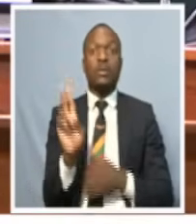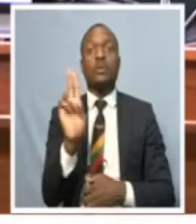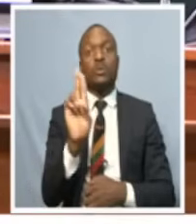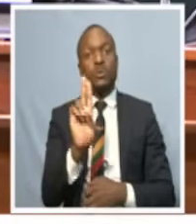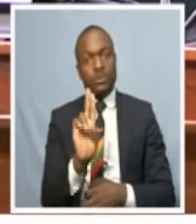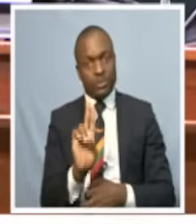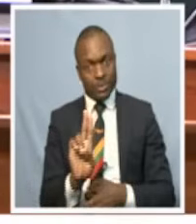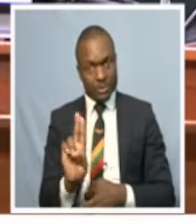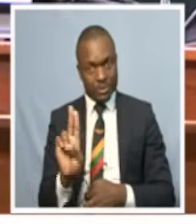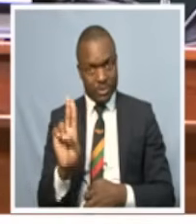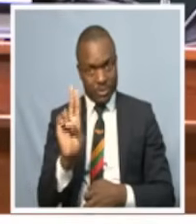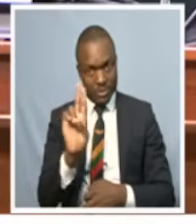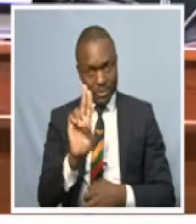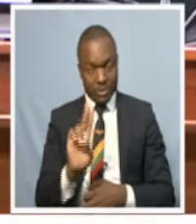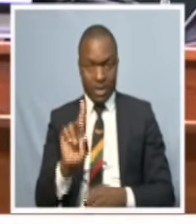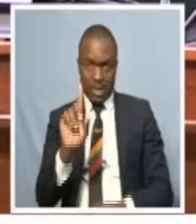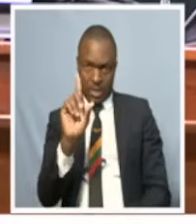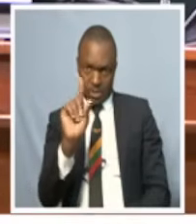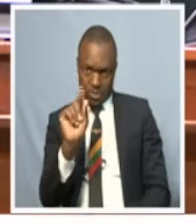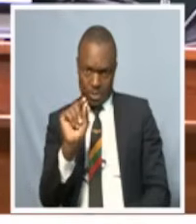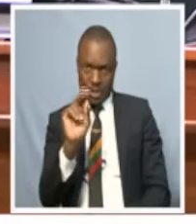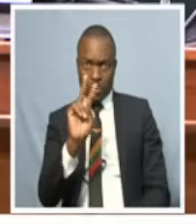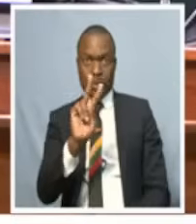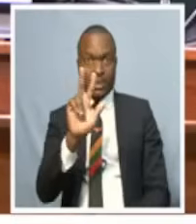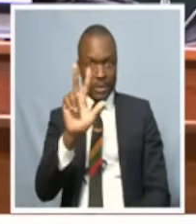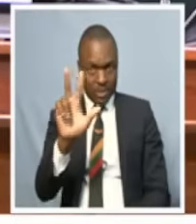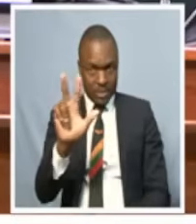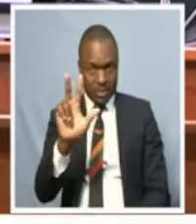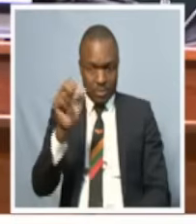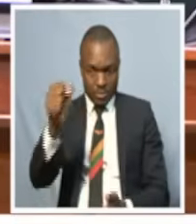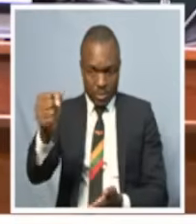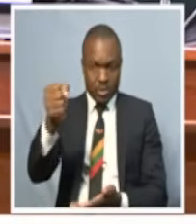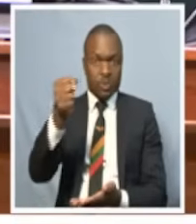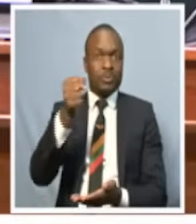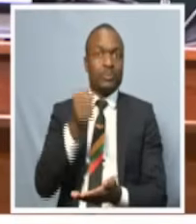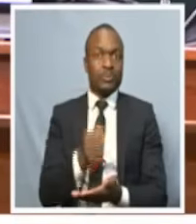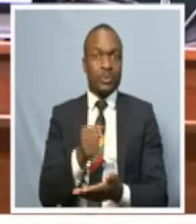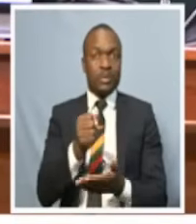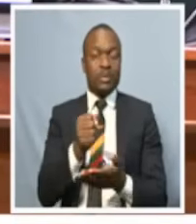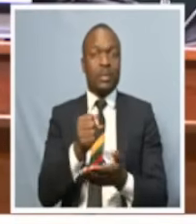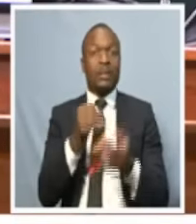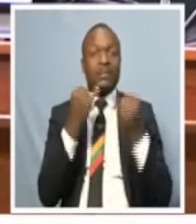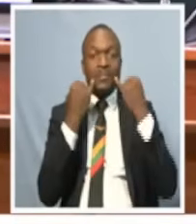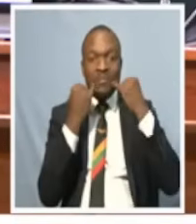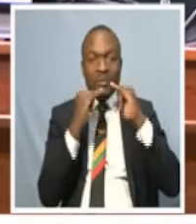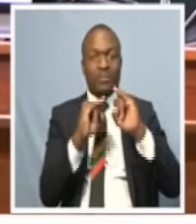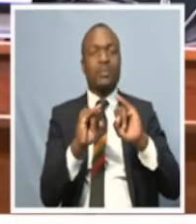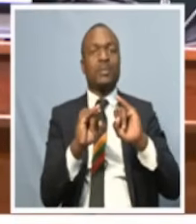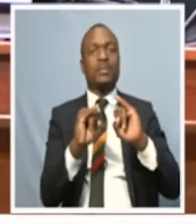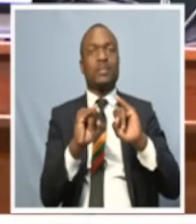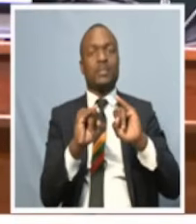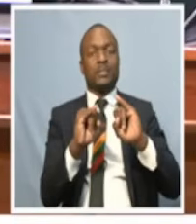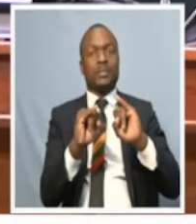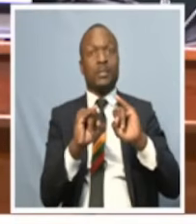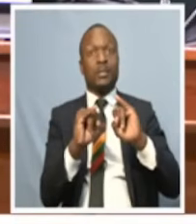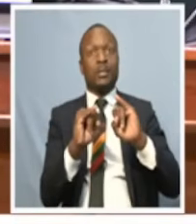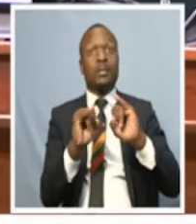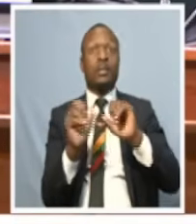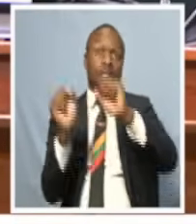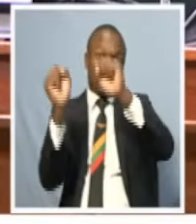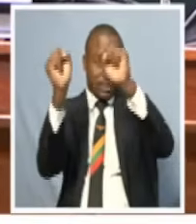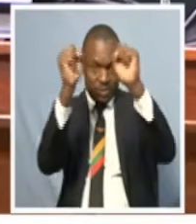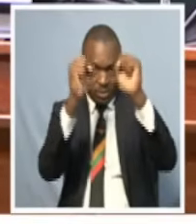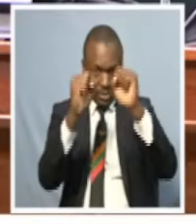utilization of the 2023 recruitment database. Honorable members